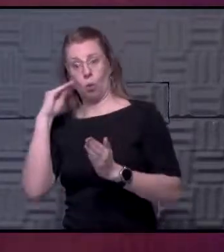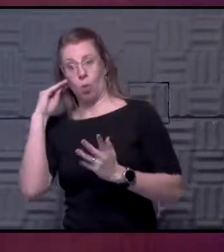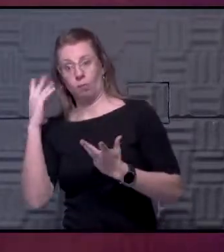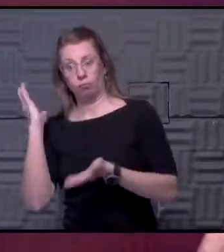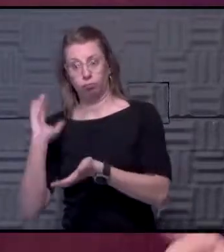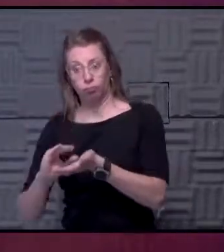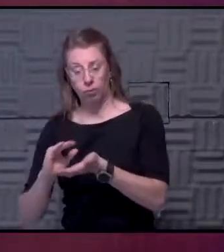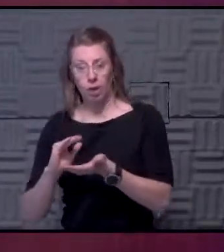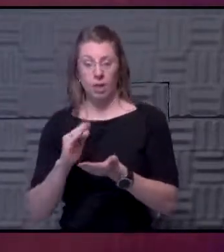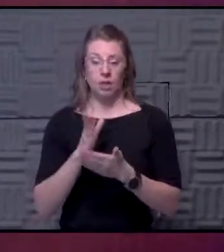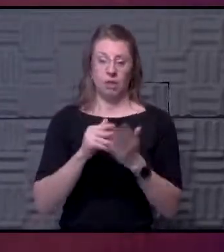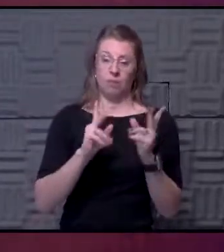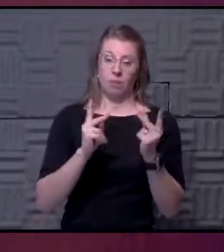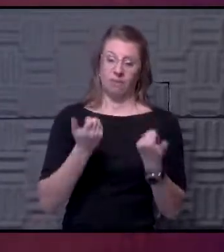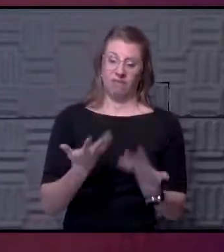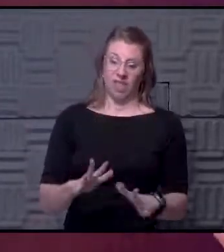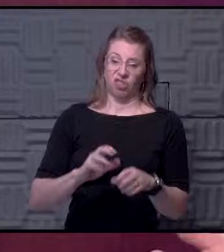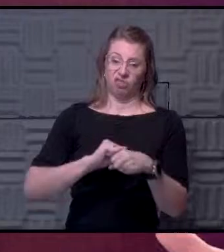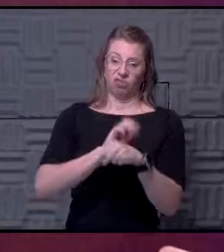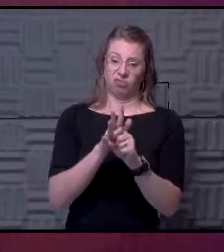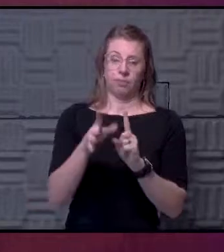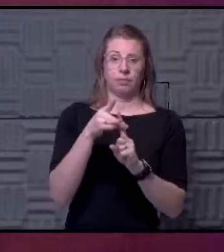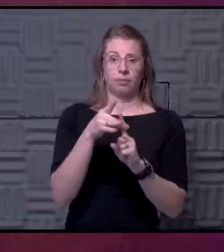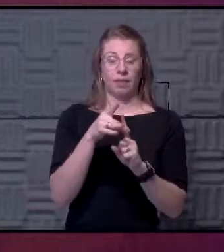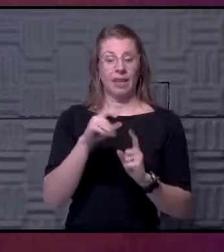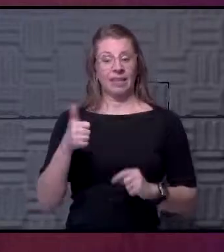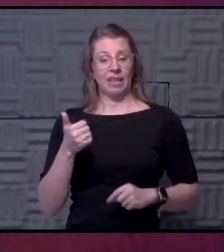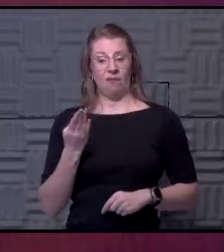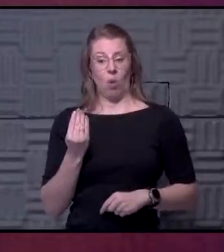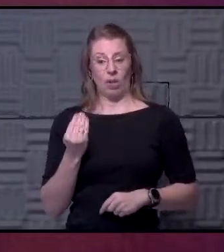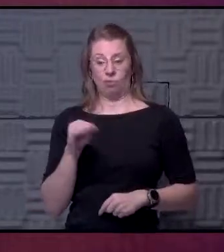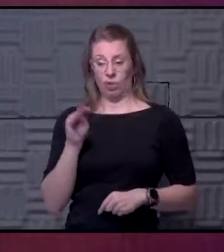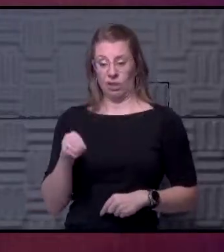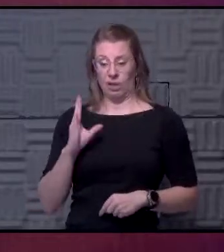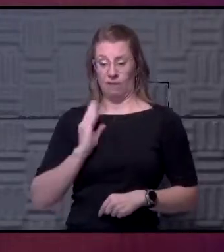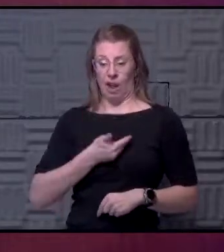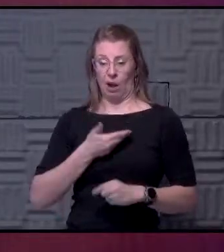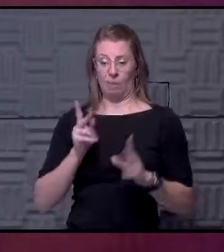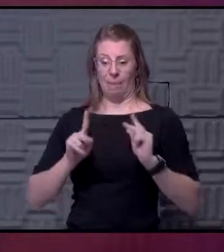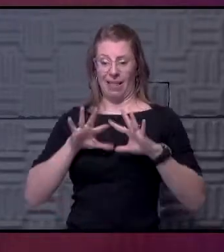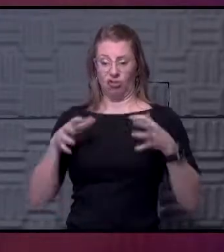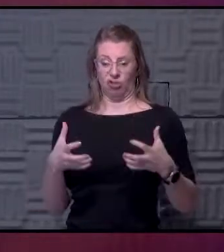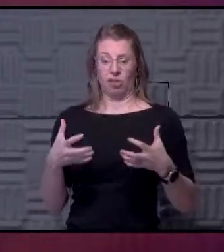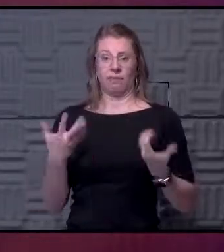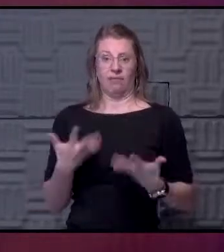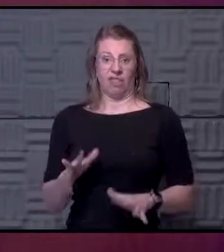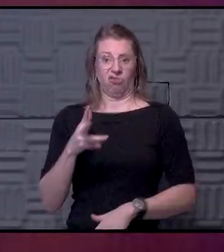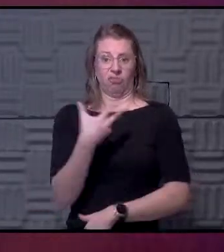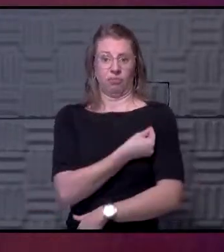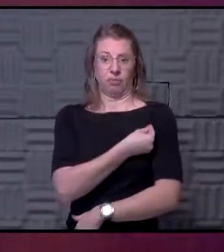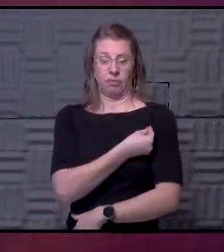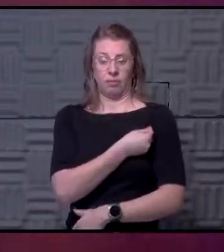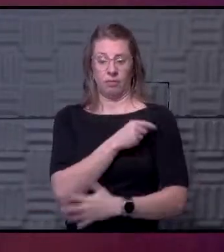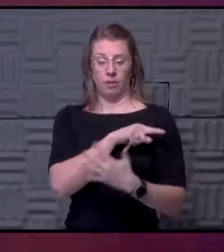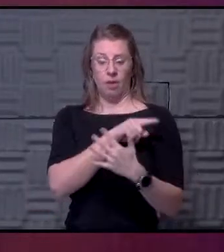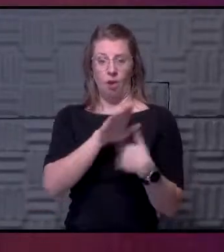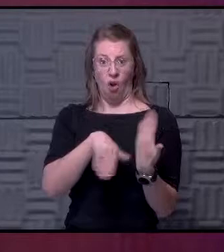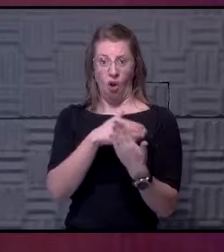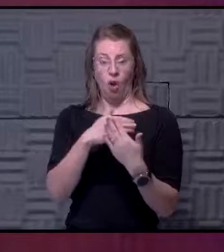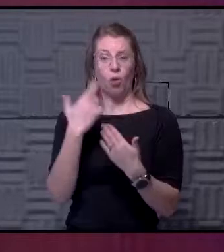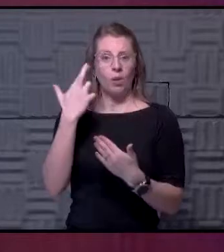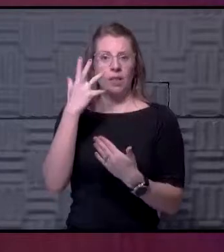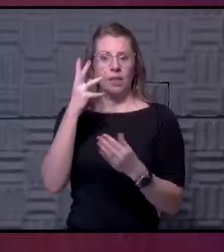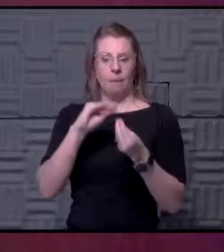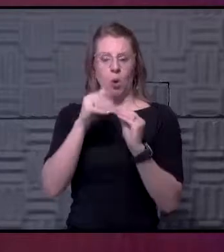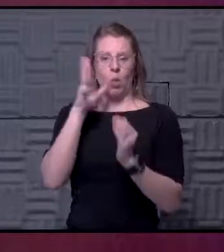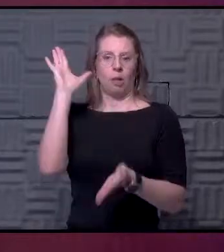people have had it, and part of it is, 10 to 14% of the population is now vaccinated. But all of those are reasons that the numbers are going to